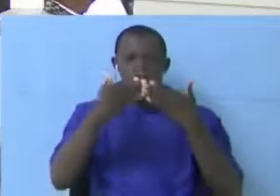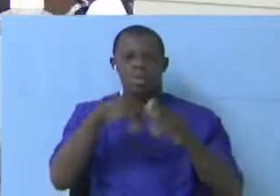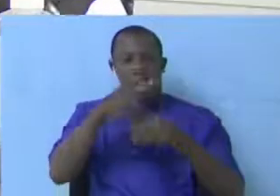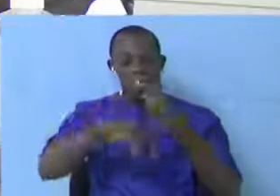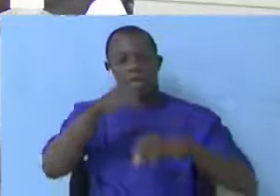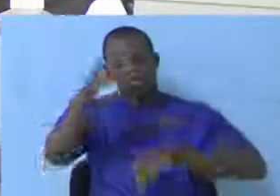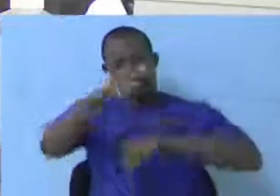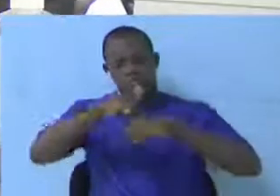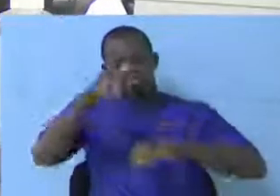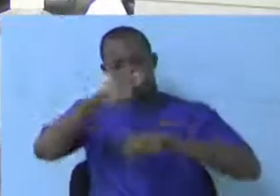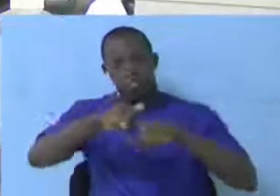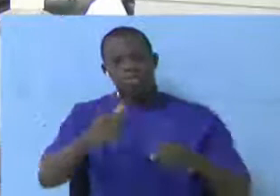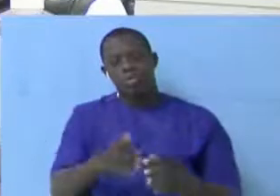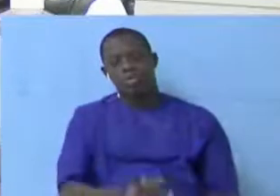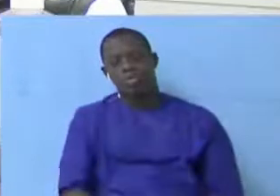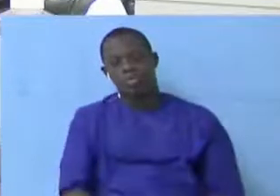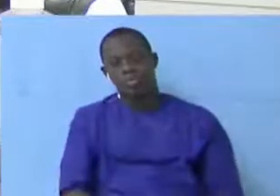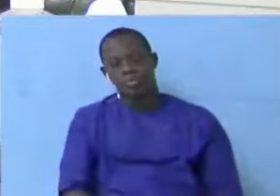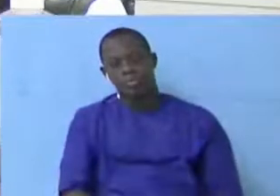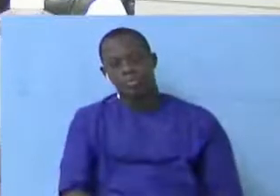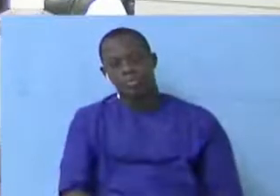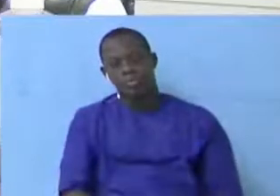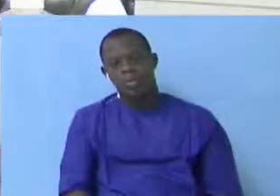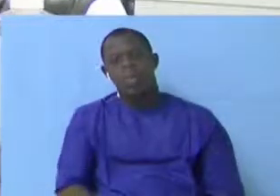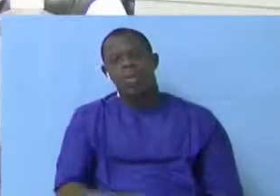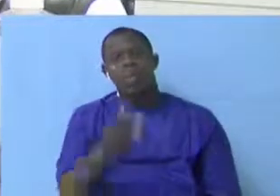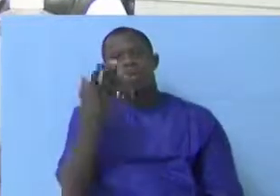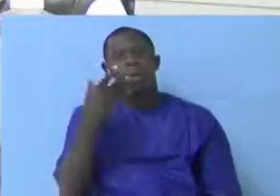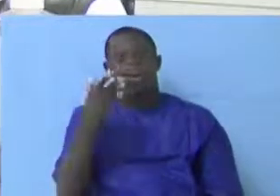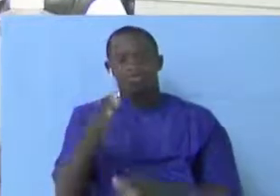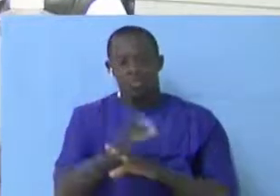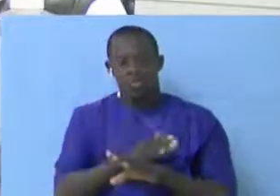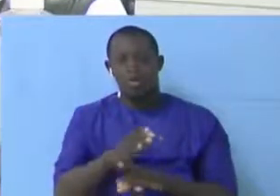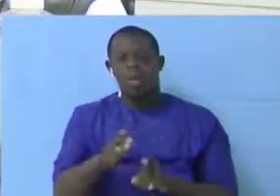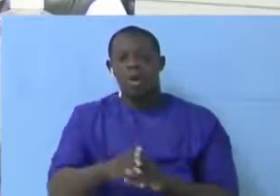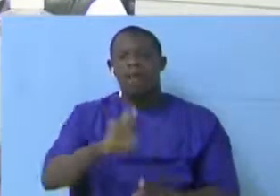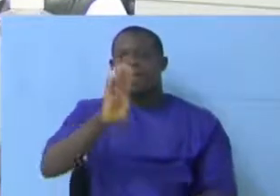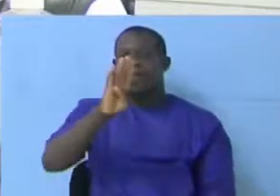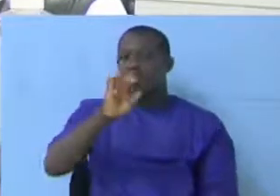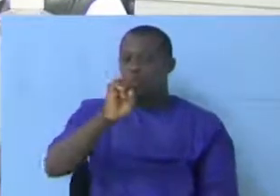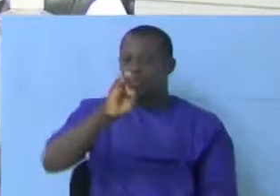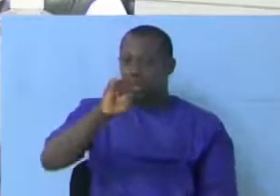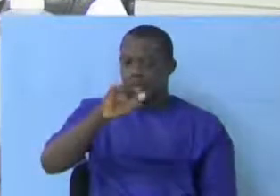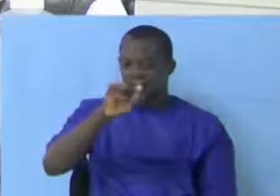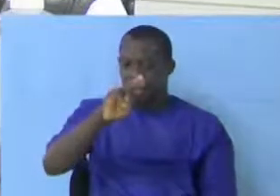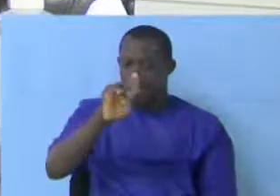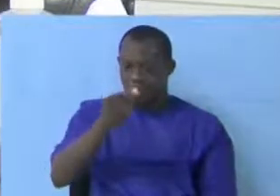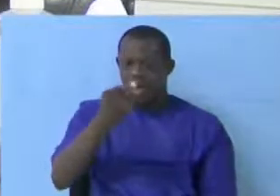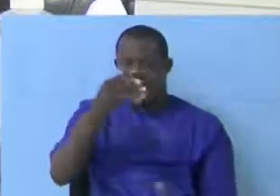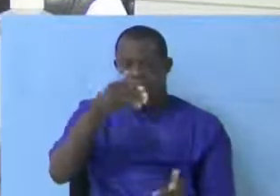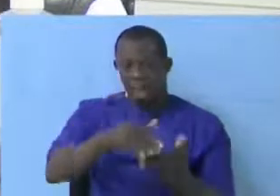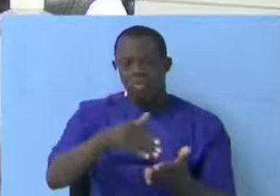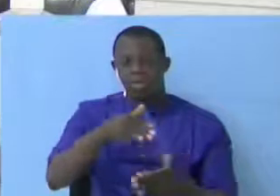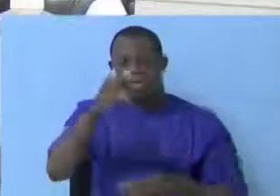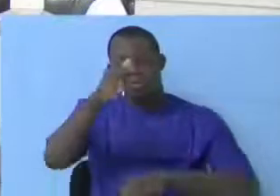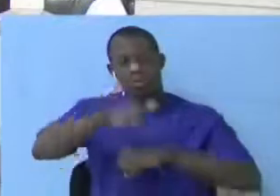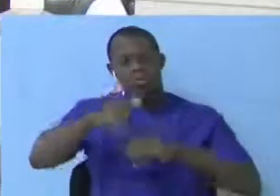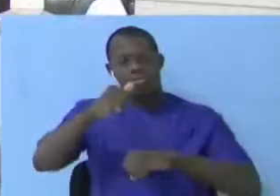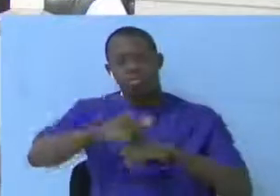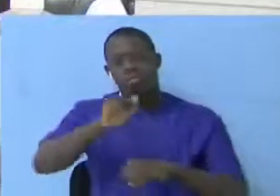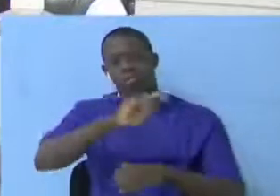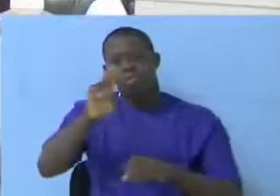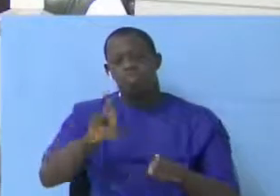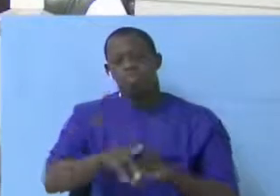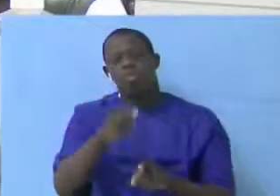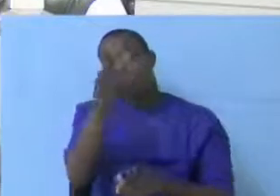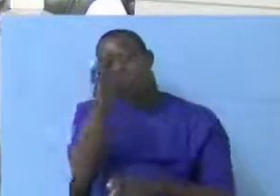Lan tajire nde ya nyi me kala fanya ba. So when we arrested, when Bojang came, say kabrin bojang nata Bojang, we didn't torture him. I just tied, he's a small